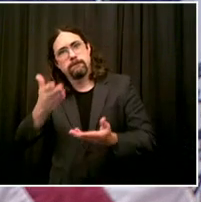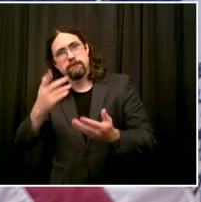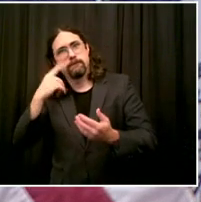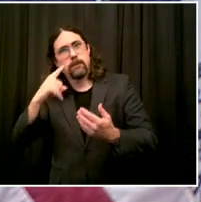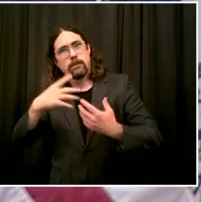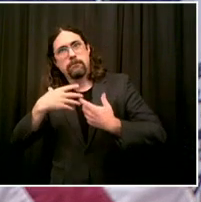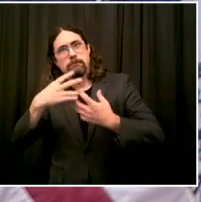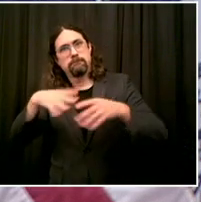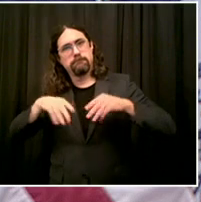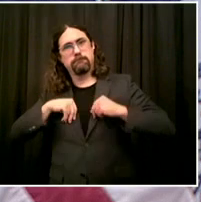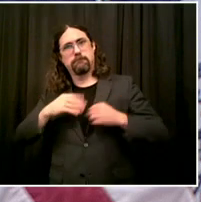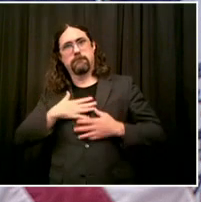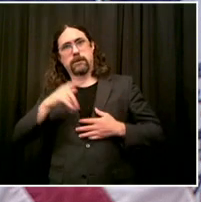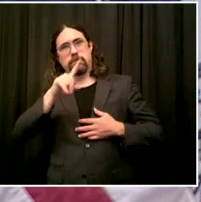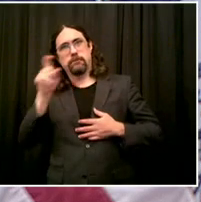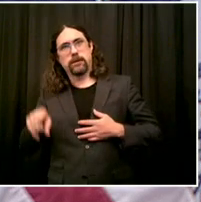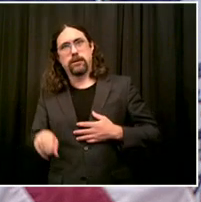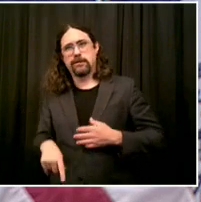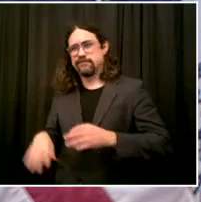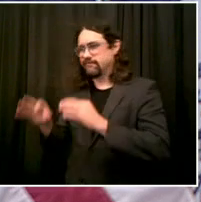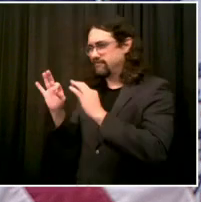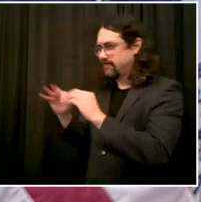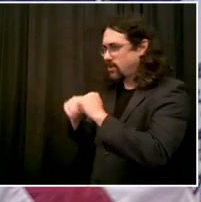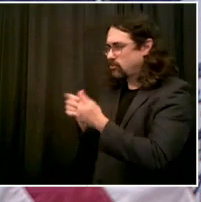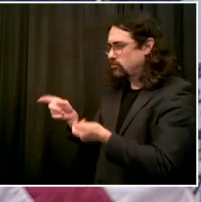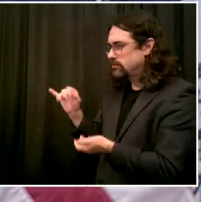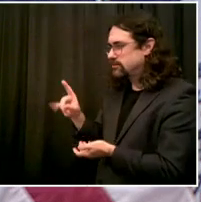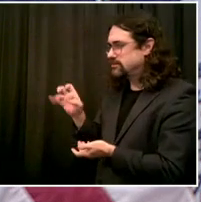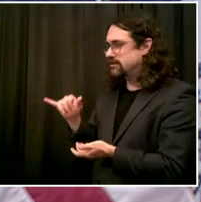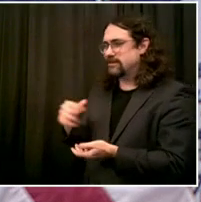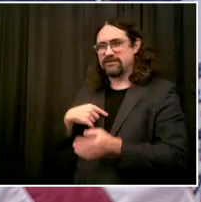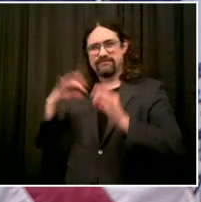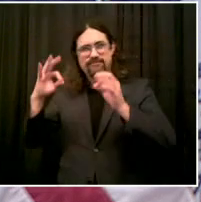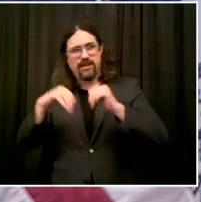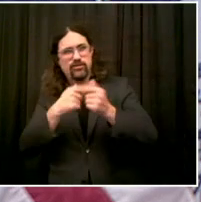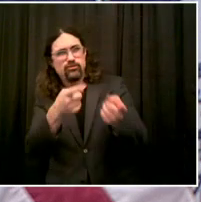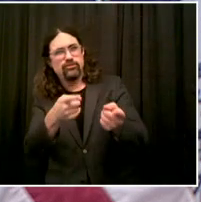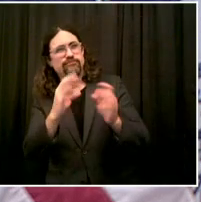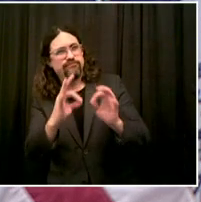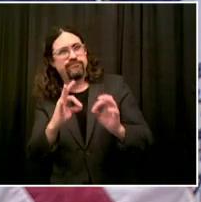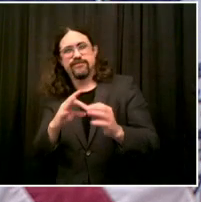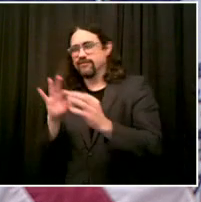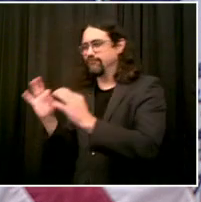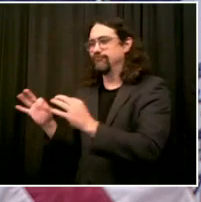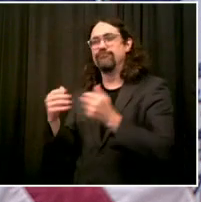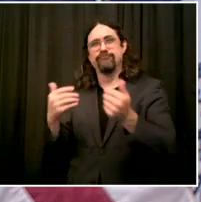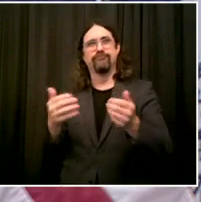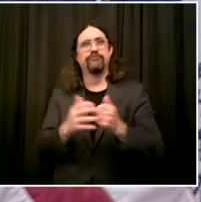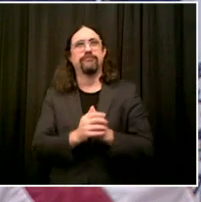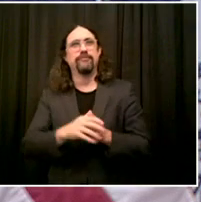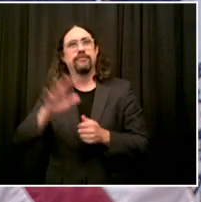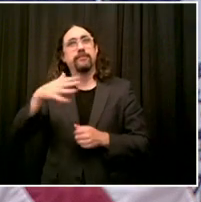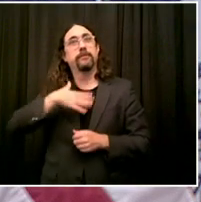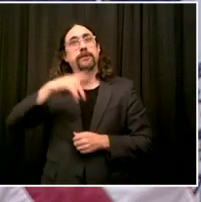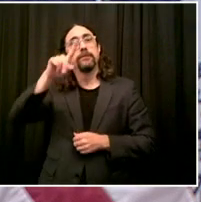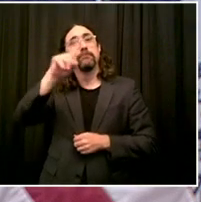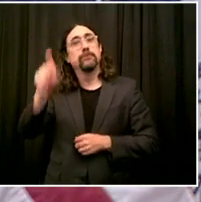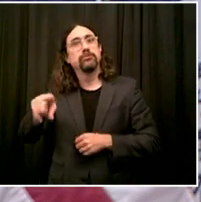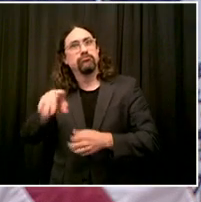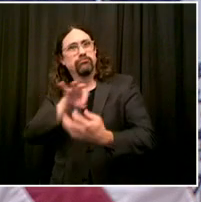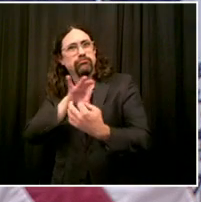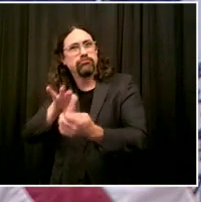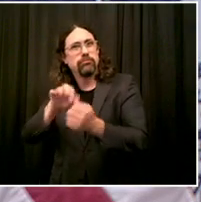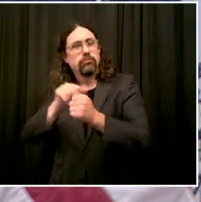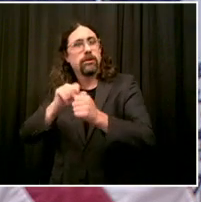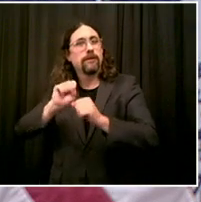Yeah, just regarding the fireworks issue, I'm wondering, could you detail a little bit about the education